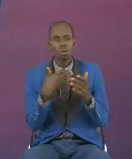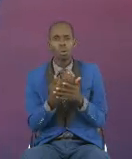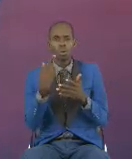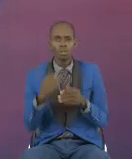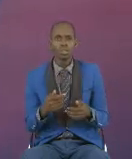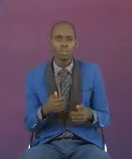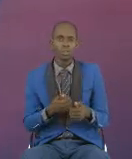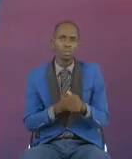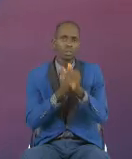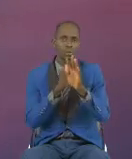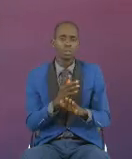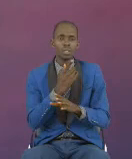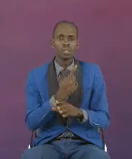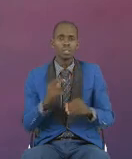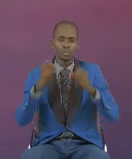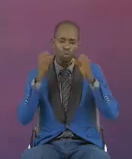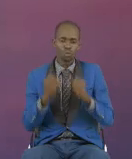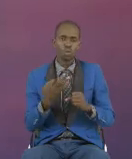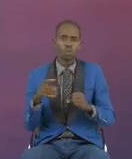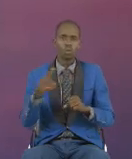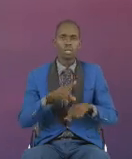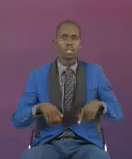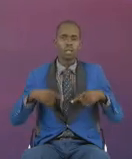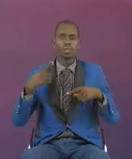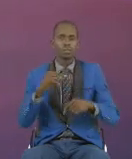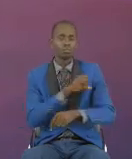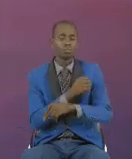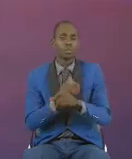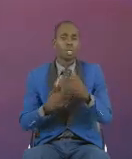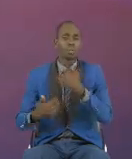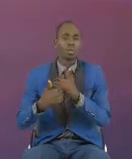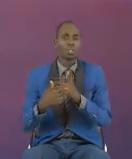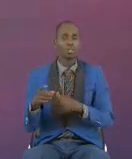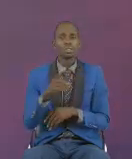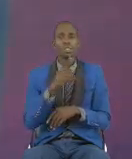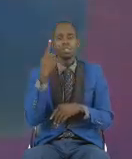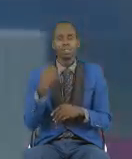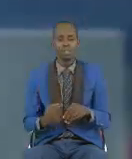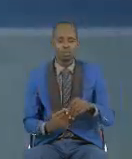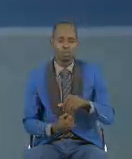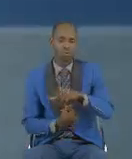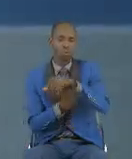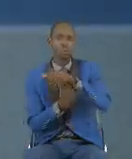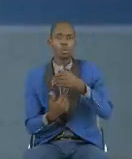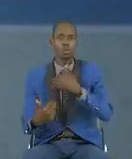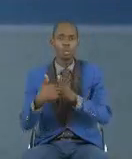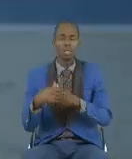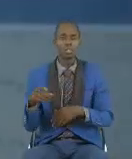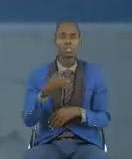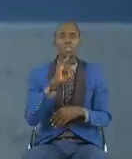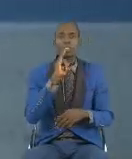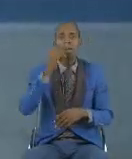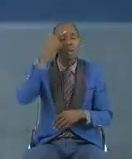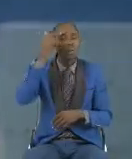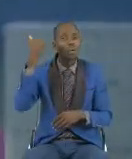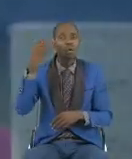strength of their life, the power behind them, the support behind them is because of the